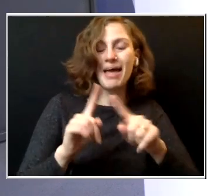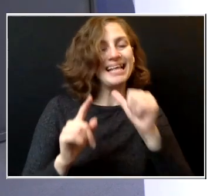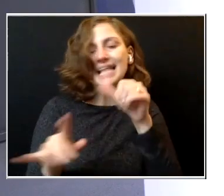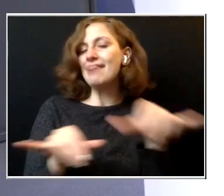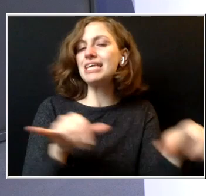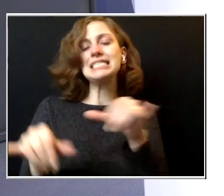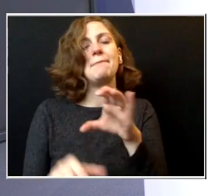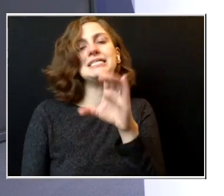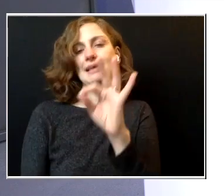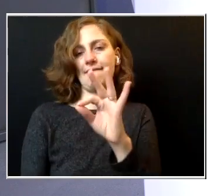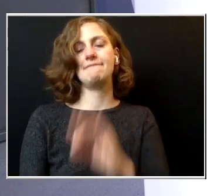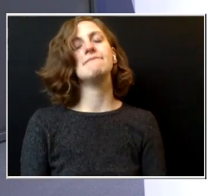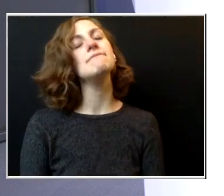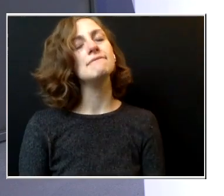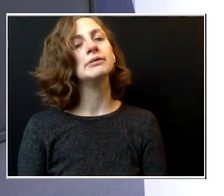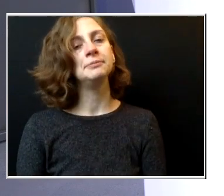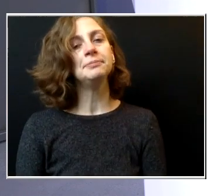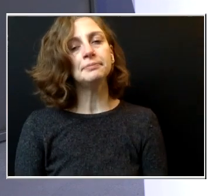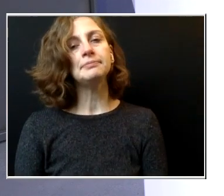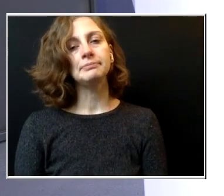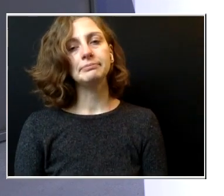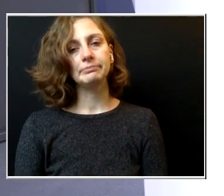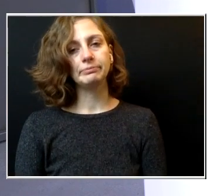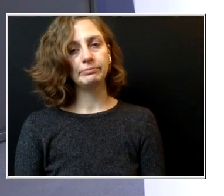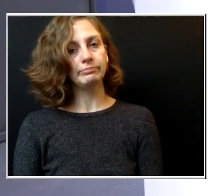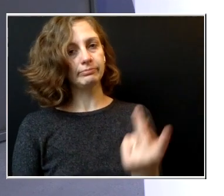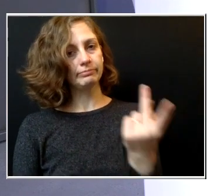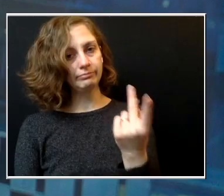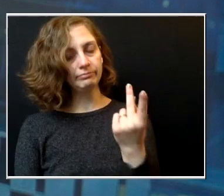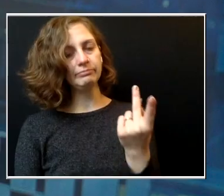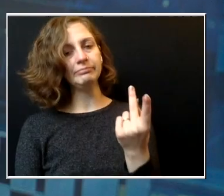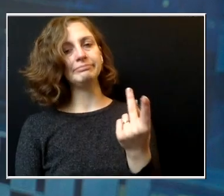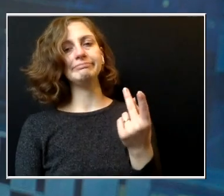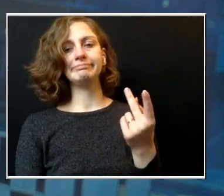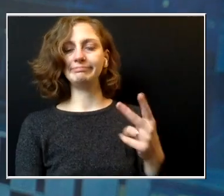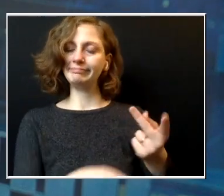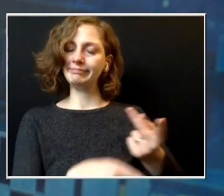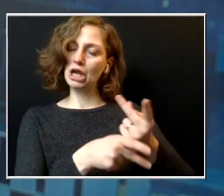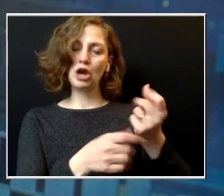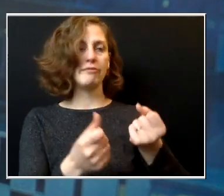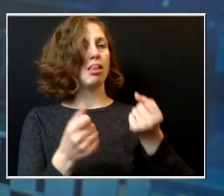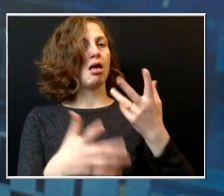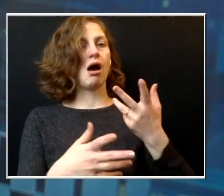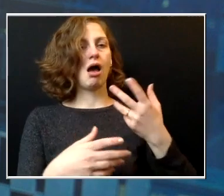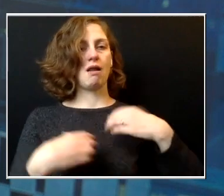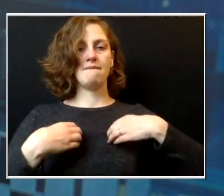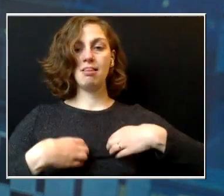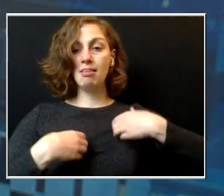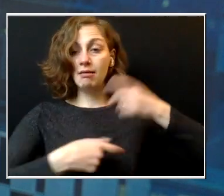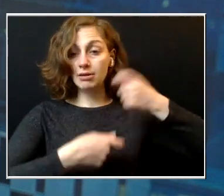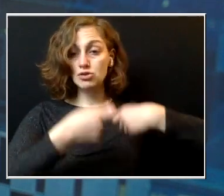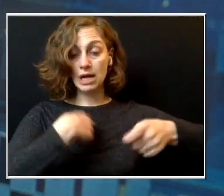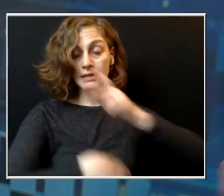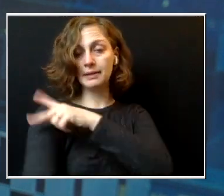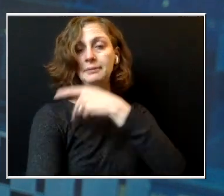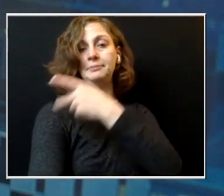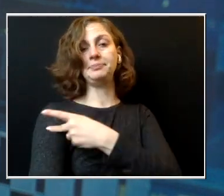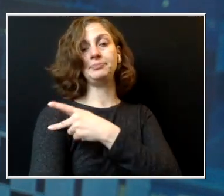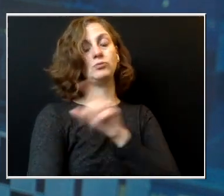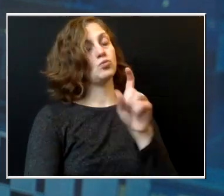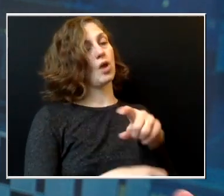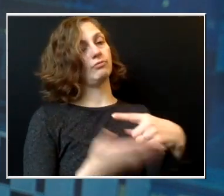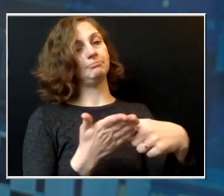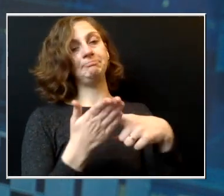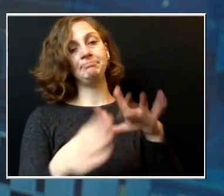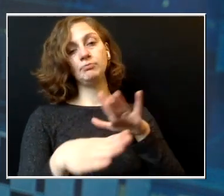is, you and I both take care of a lot of lung transplant patients. You have to make sure you talk to people early on about having a lung transplant so they can get ready for it.